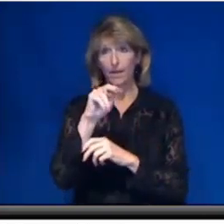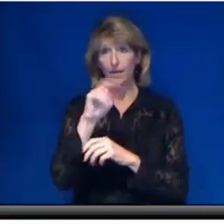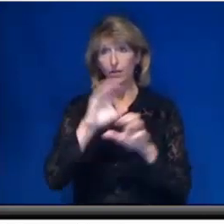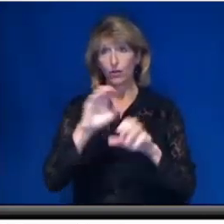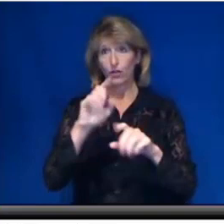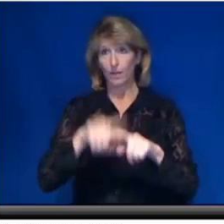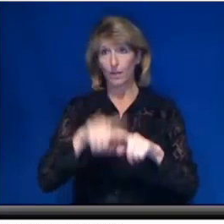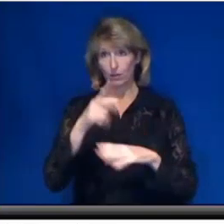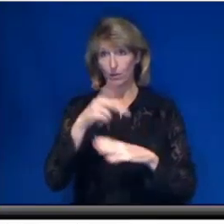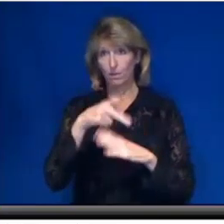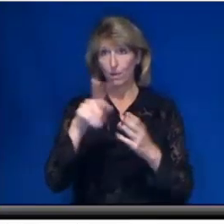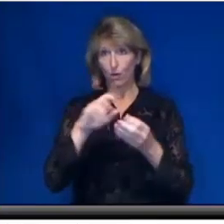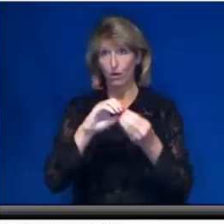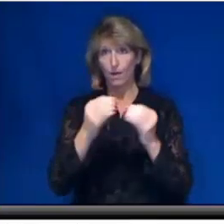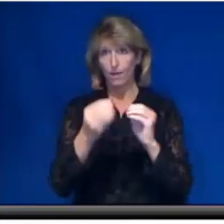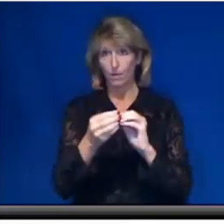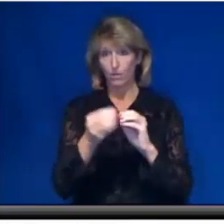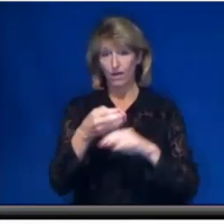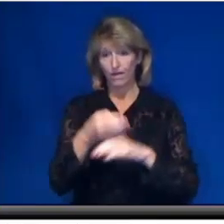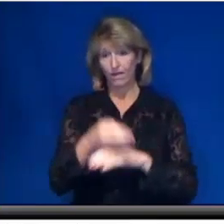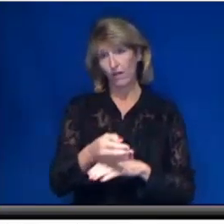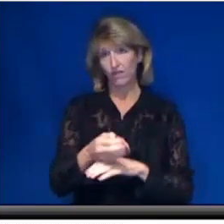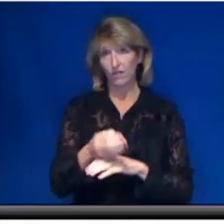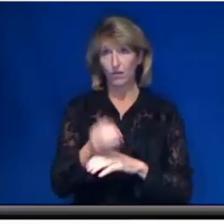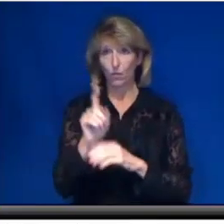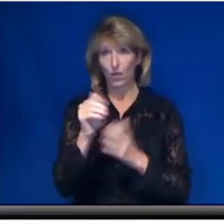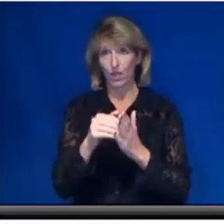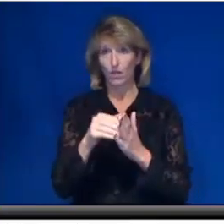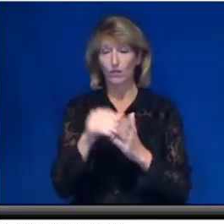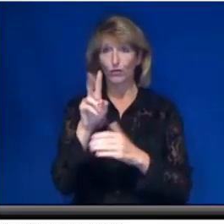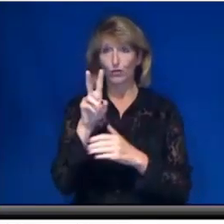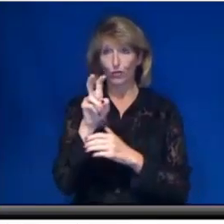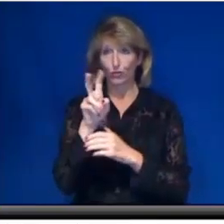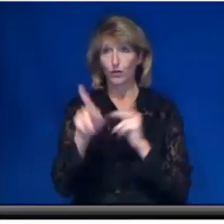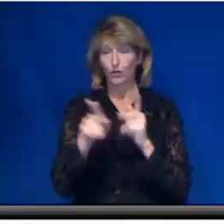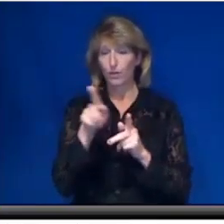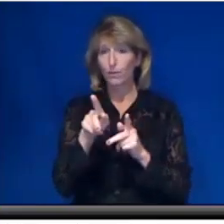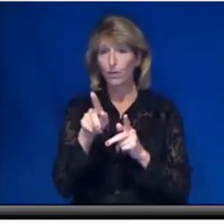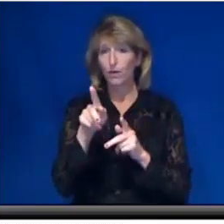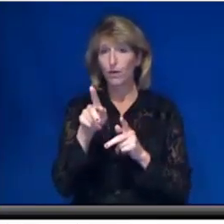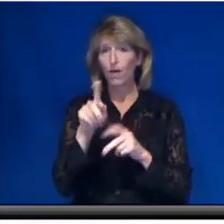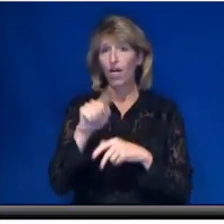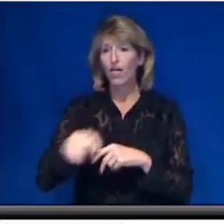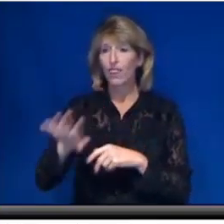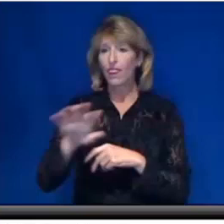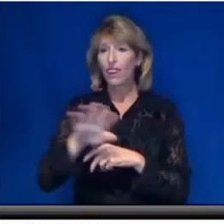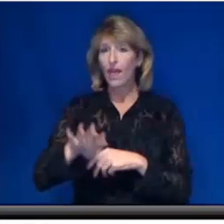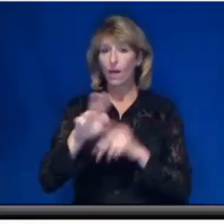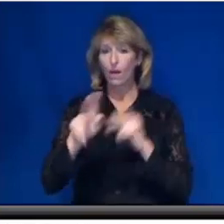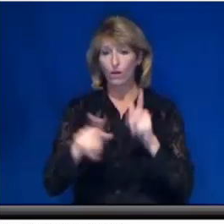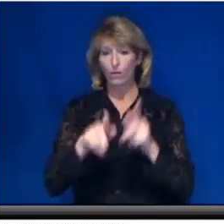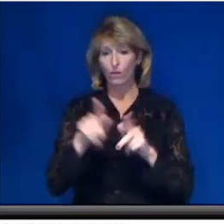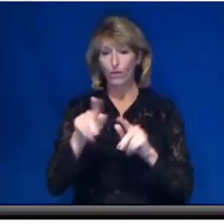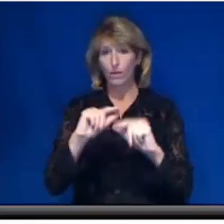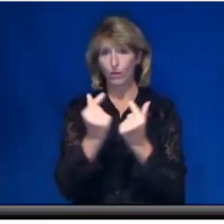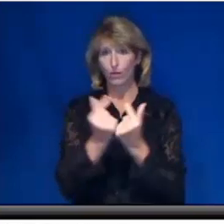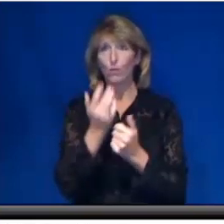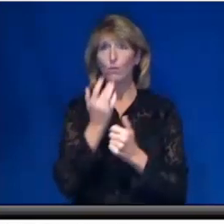and we know that based on the Minnesota Chemical Dependency Program, we've treated